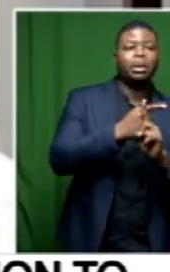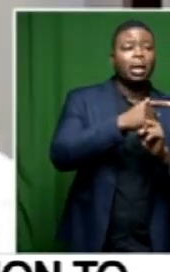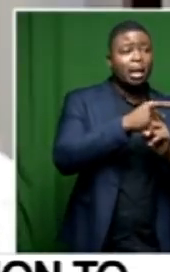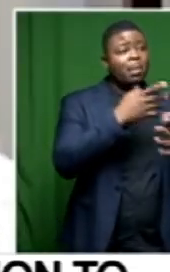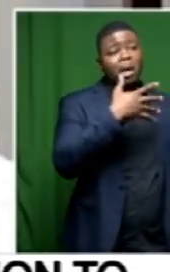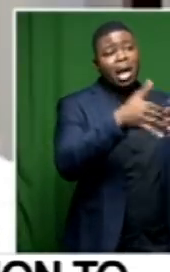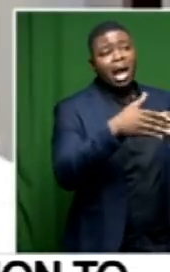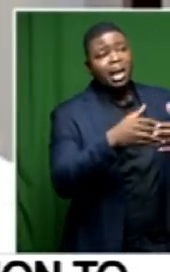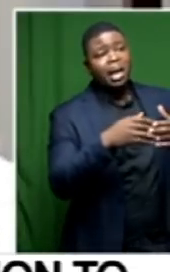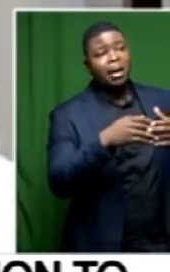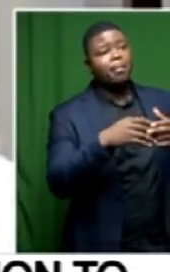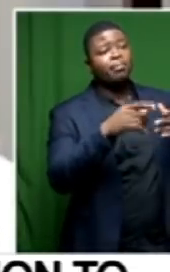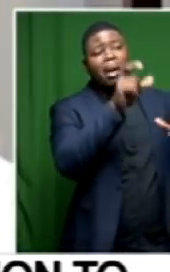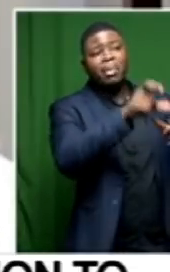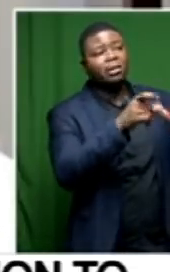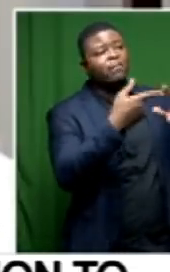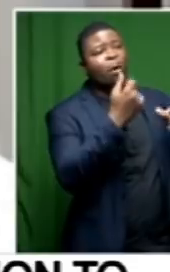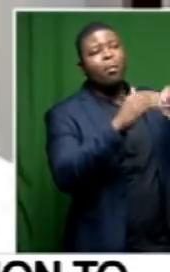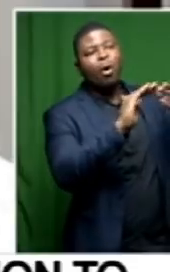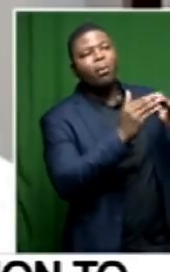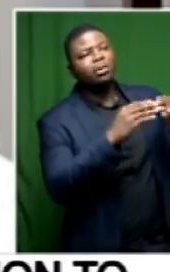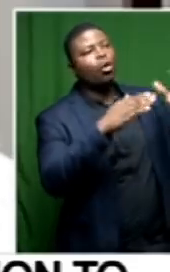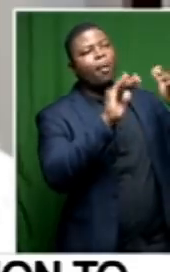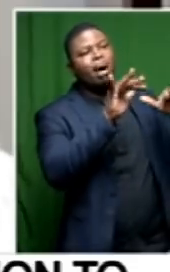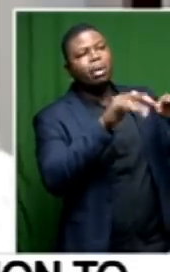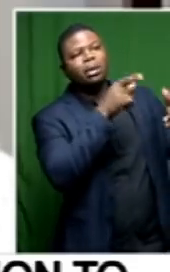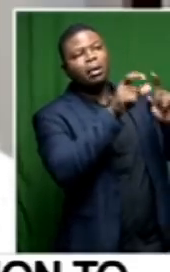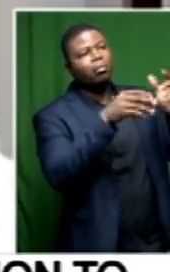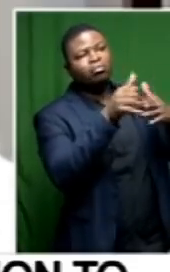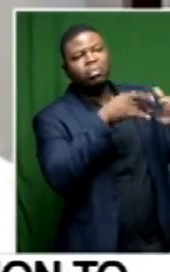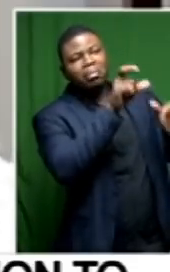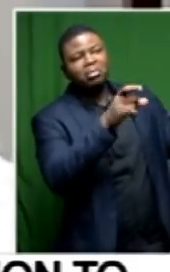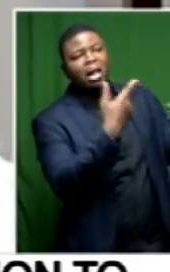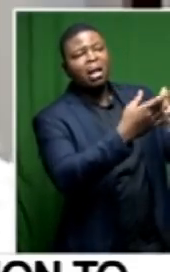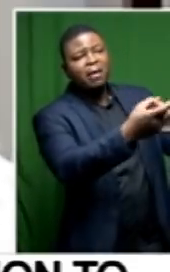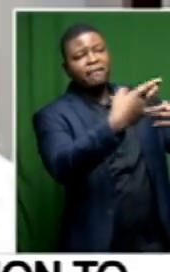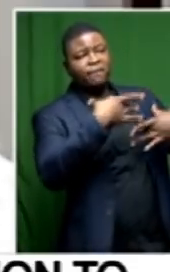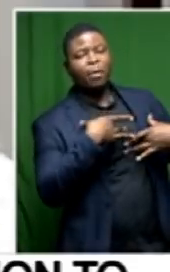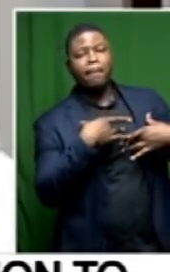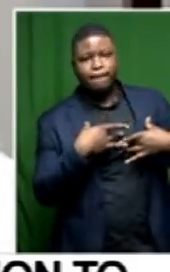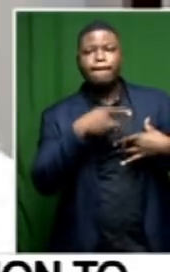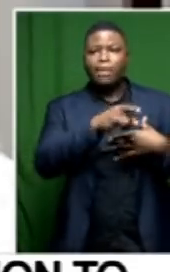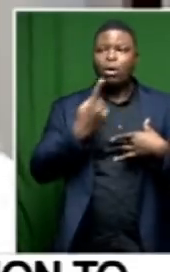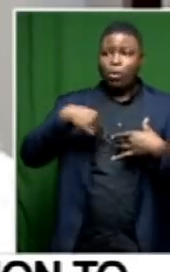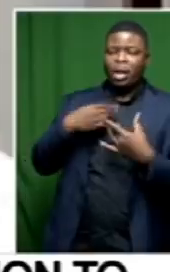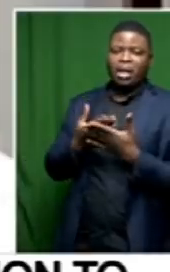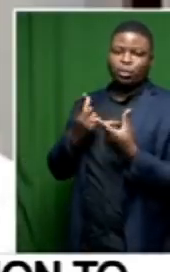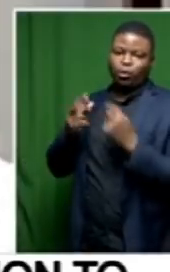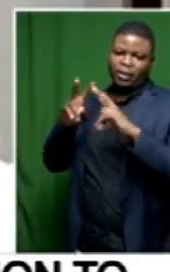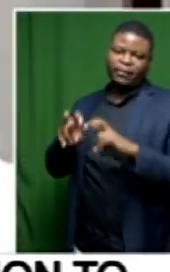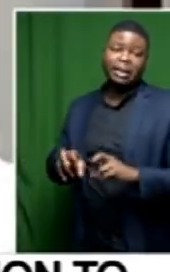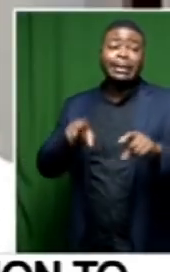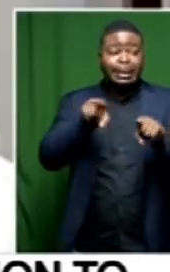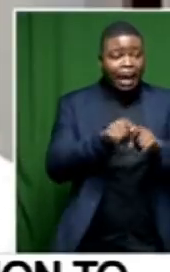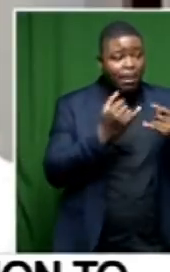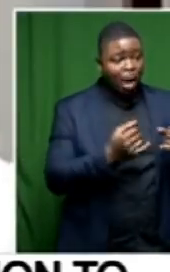us by any member of the public or initiated by ourselves to investigate if there is a breach, like in this instance